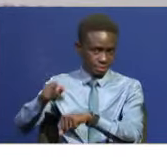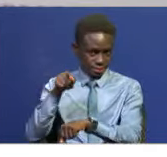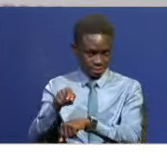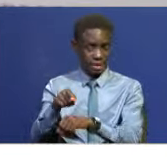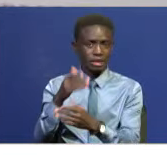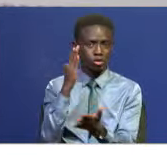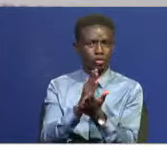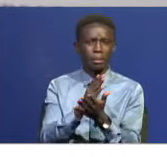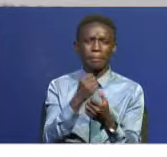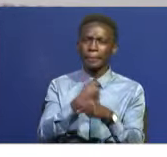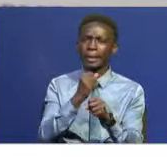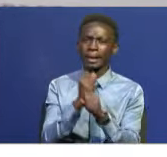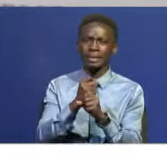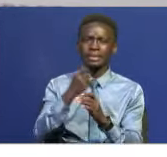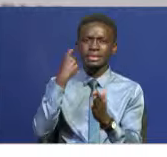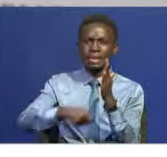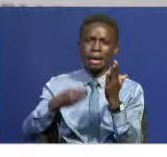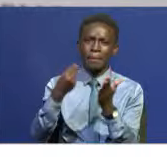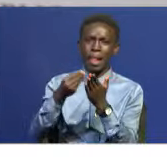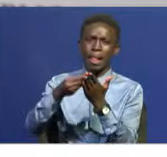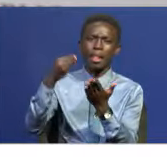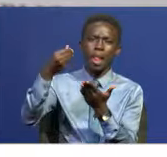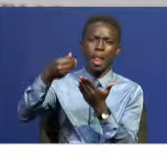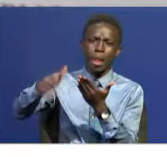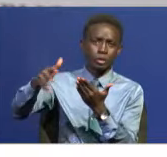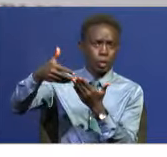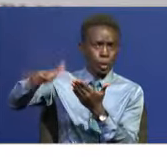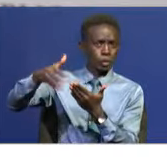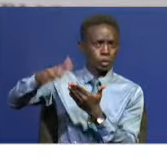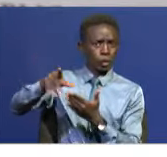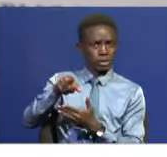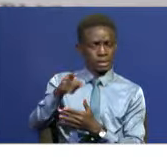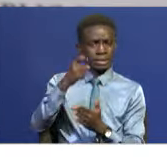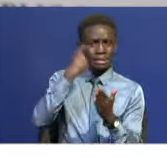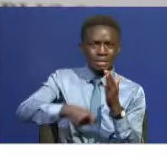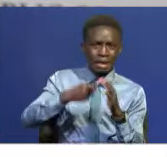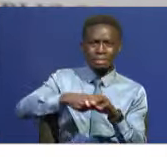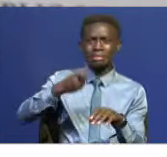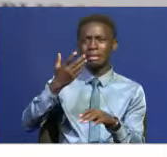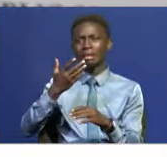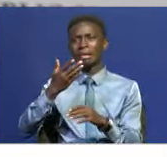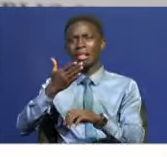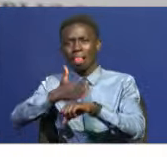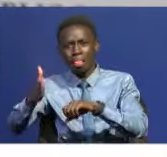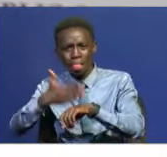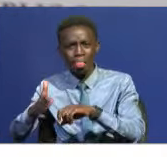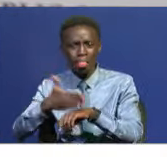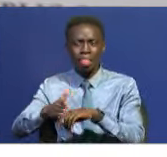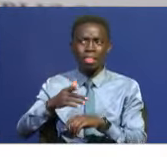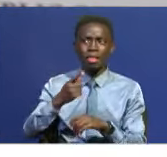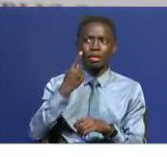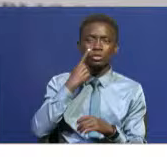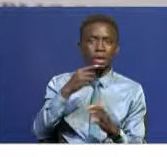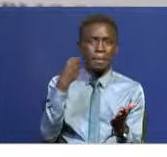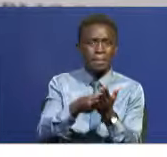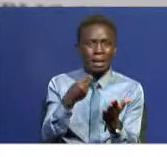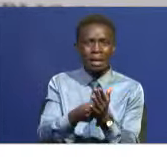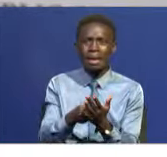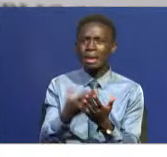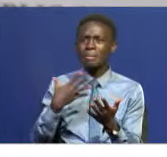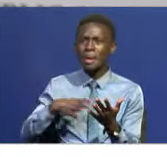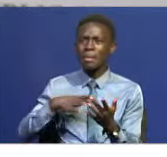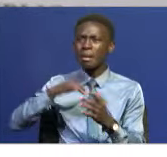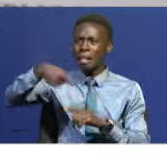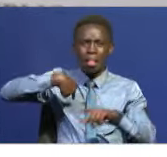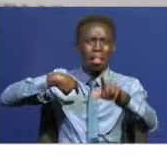leakage within it. A lot of tax expenditure claims, tax refund claims are fictitious, and we